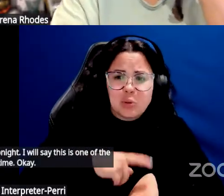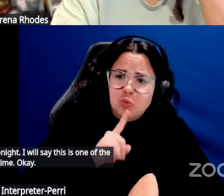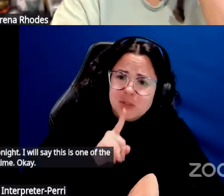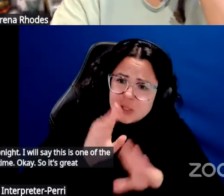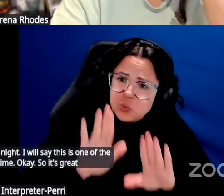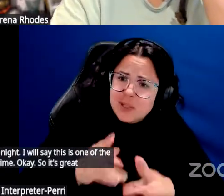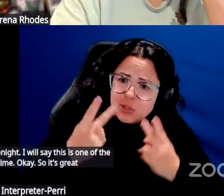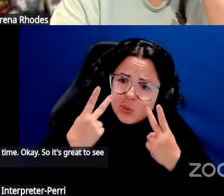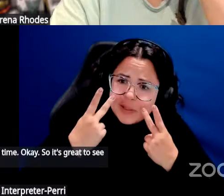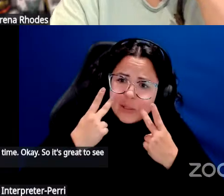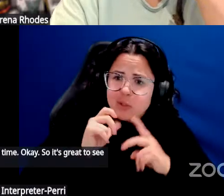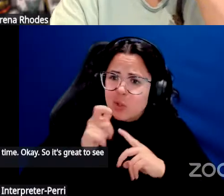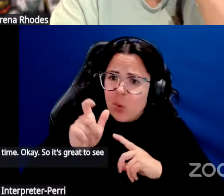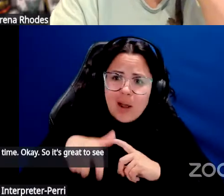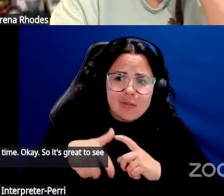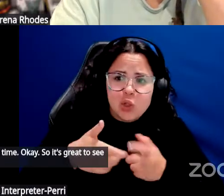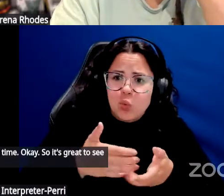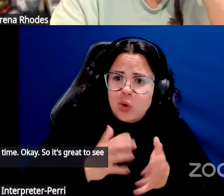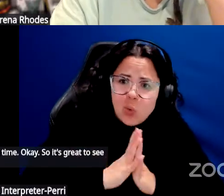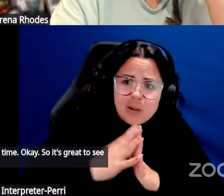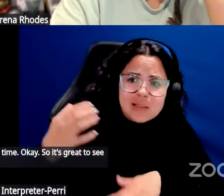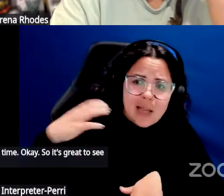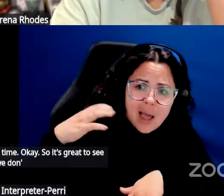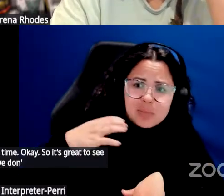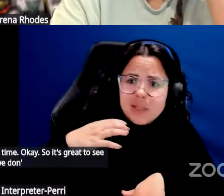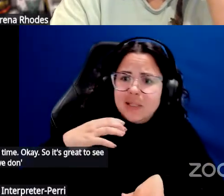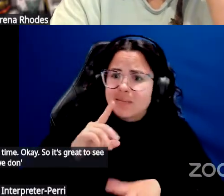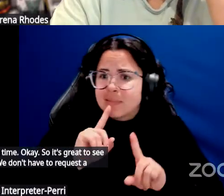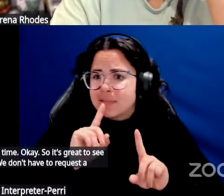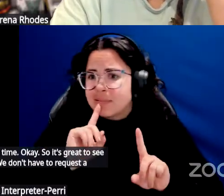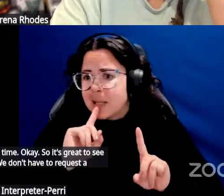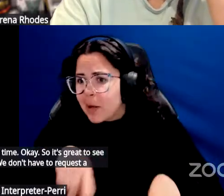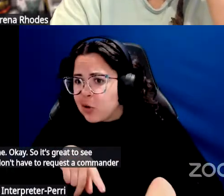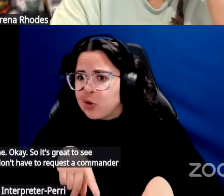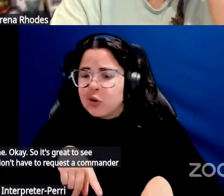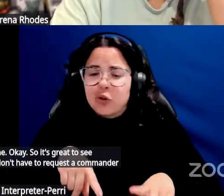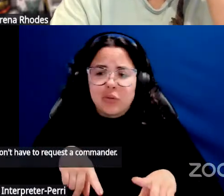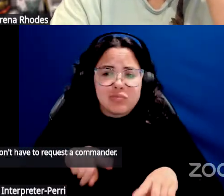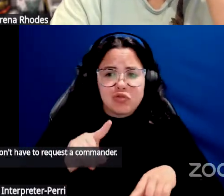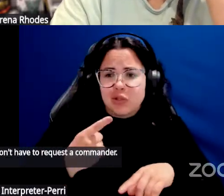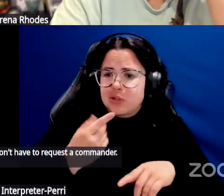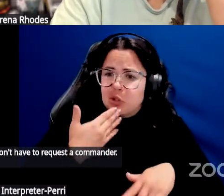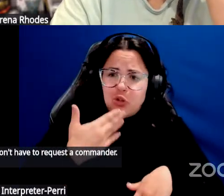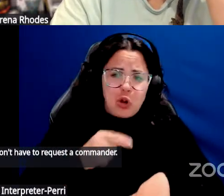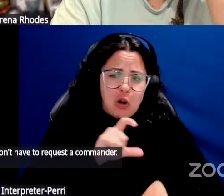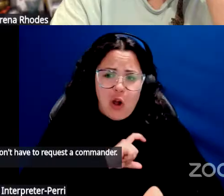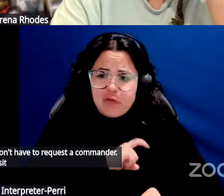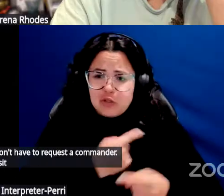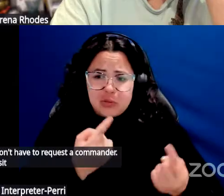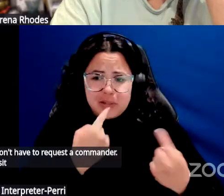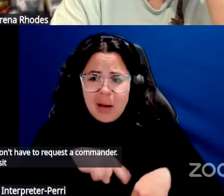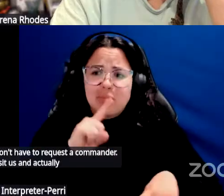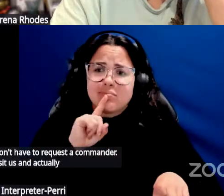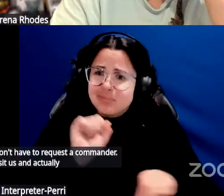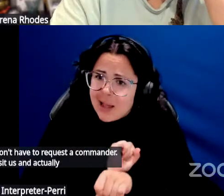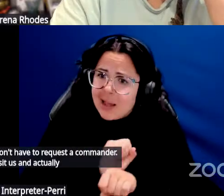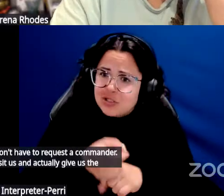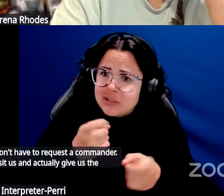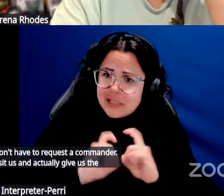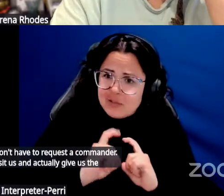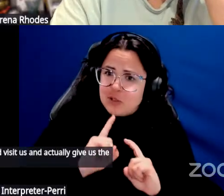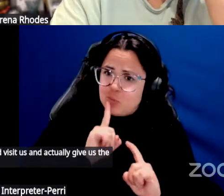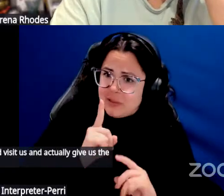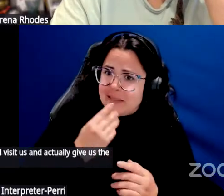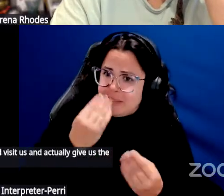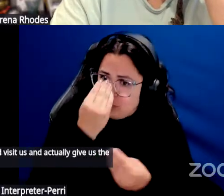see that we don't have to request a captain, we don't have to request a commander. We can just get a good officer to come and visit us and actually give us the real 411. So I just